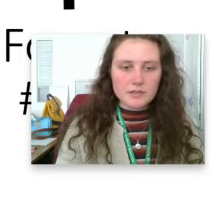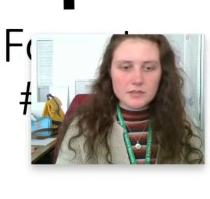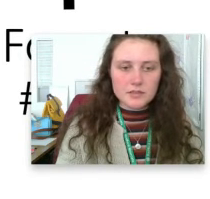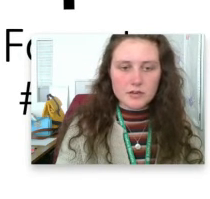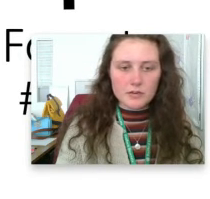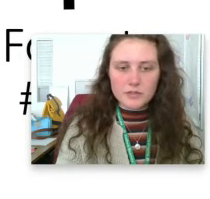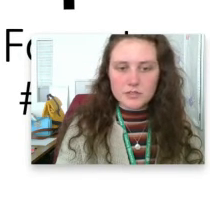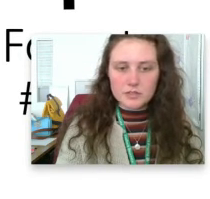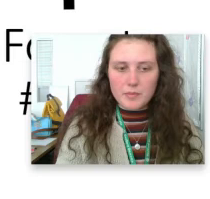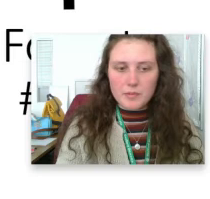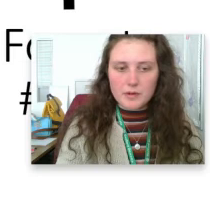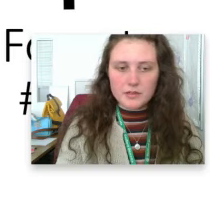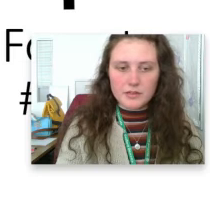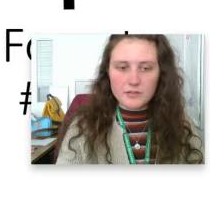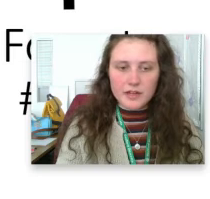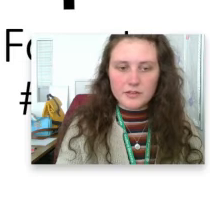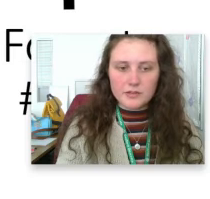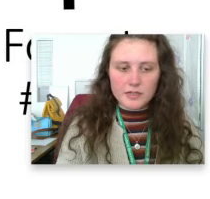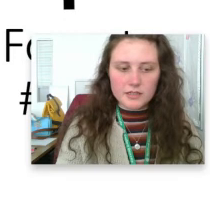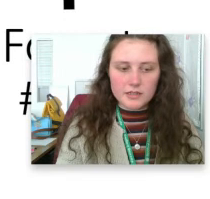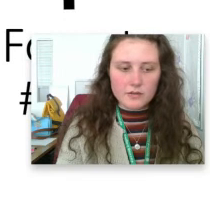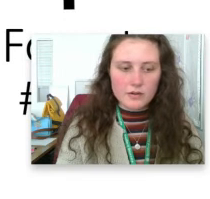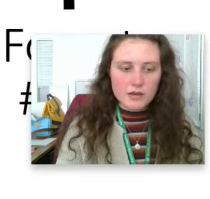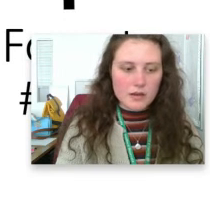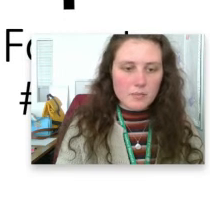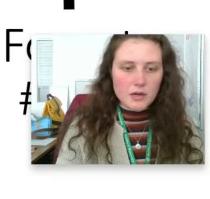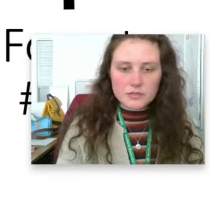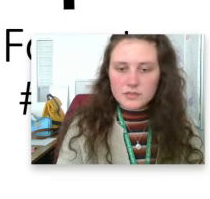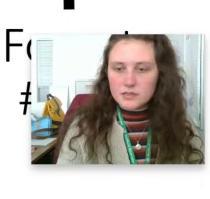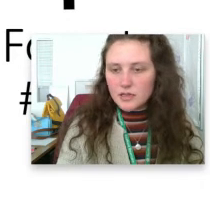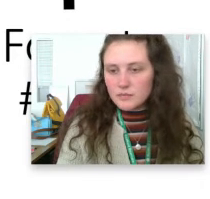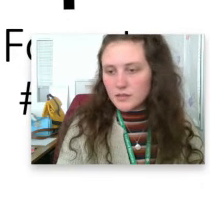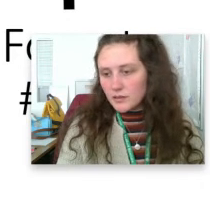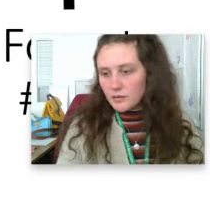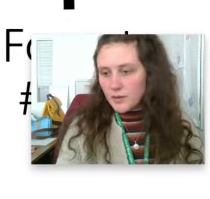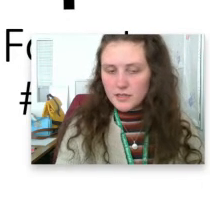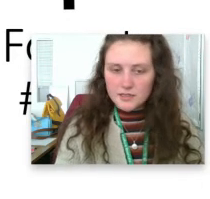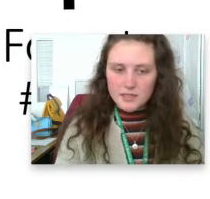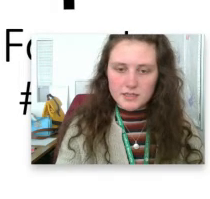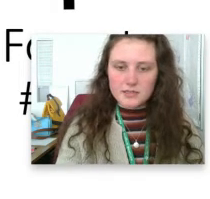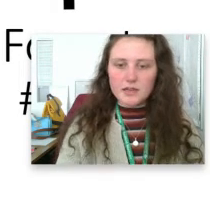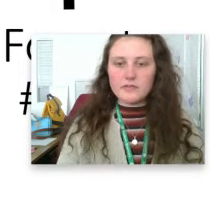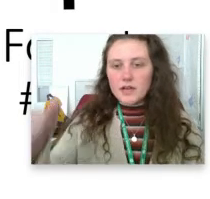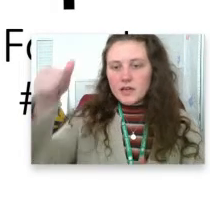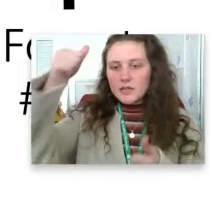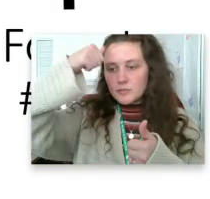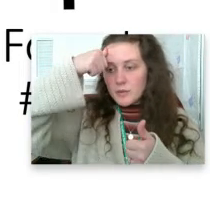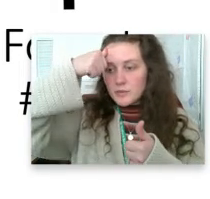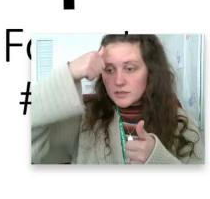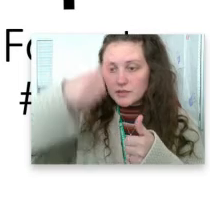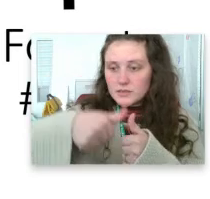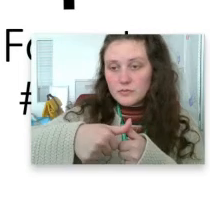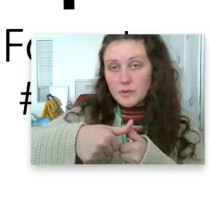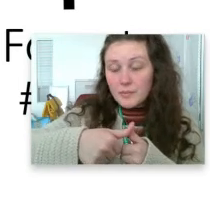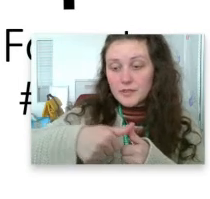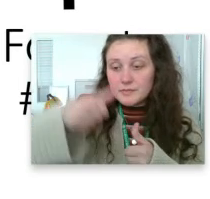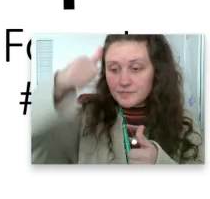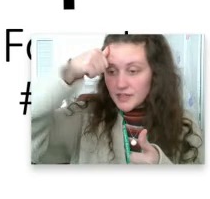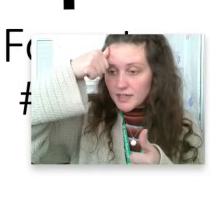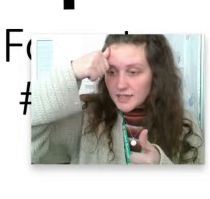know remember. So once you know remember, you're fine. You only need to know most, some, little bit. It's the easy stuff. So